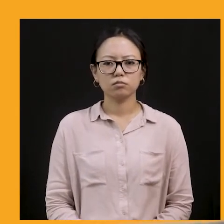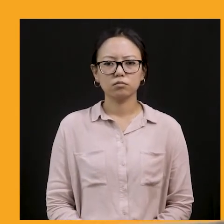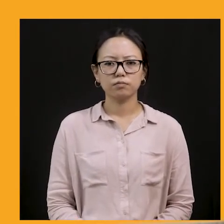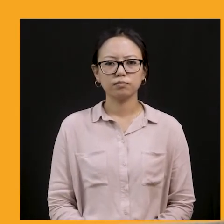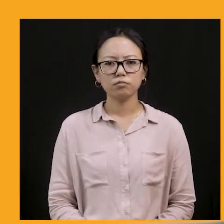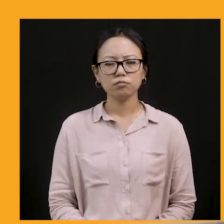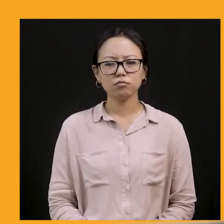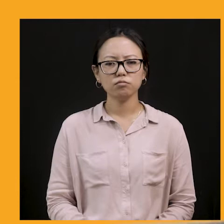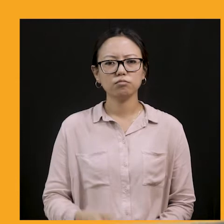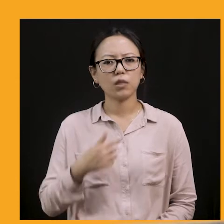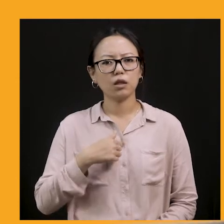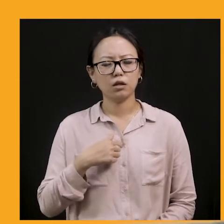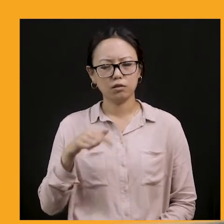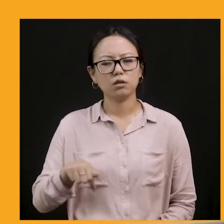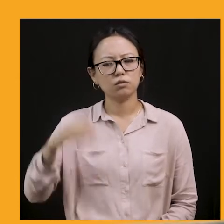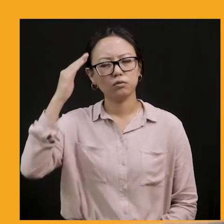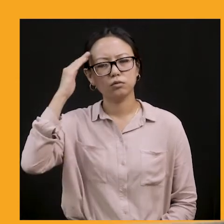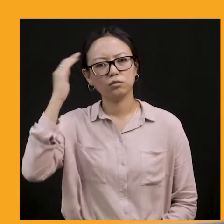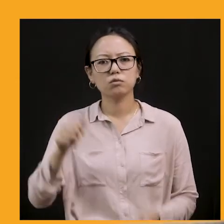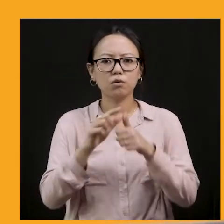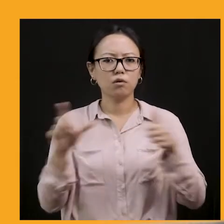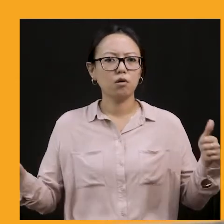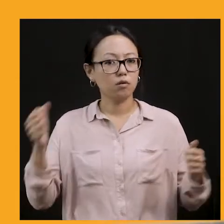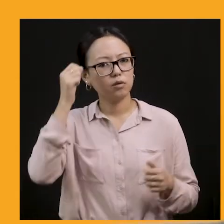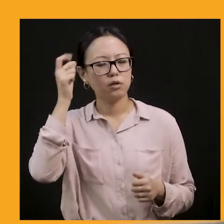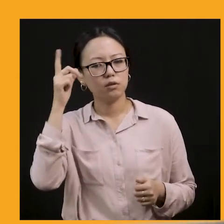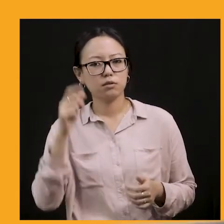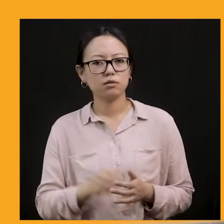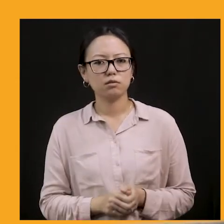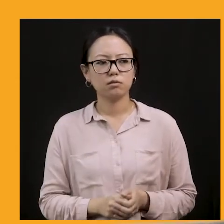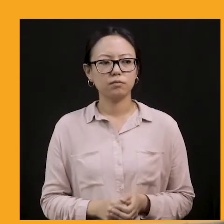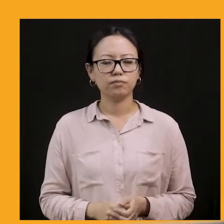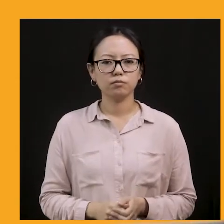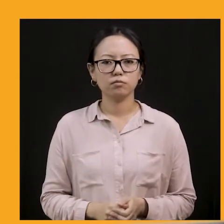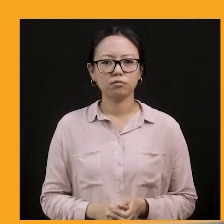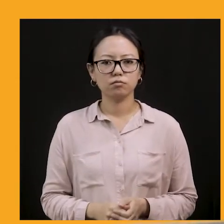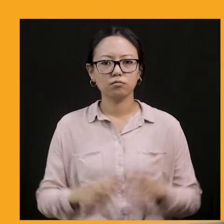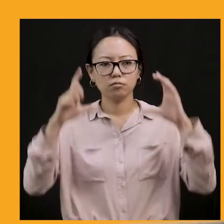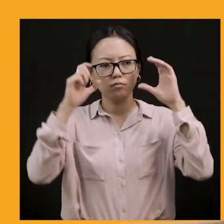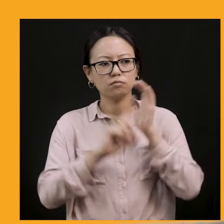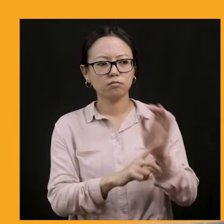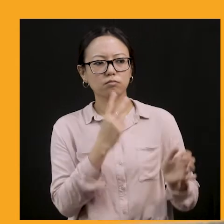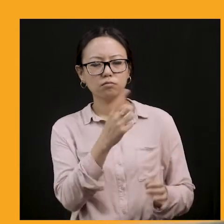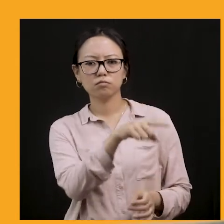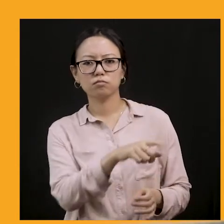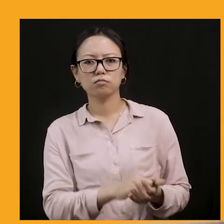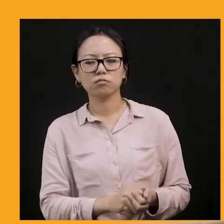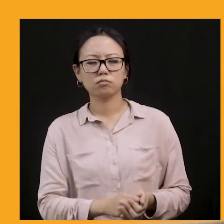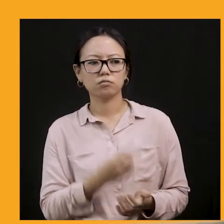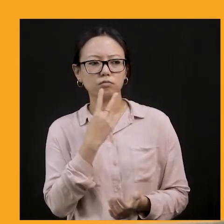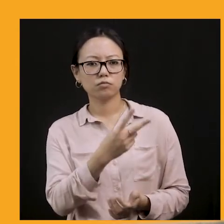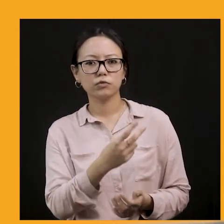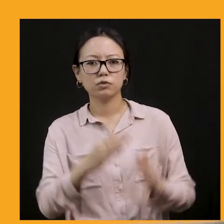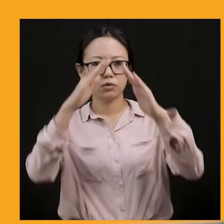you are clear with this. Now, again, you can see here, we can see houses. Now